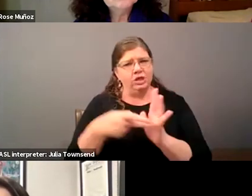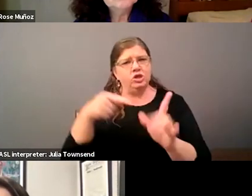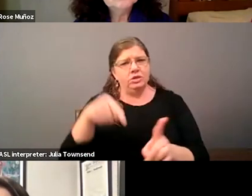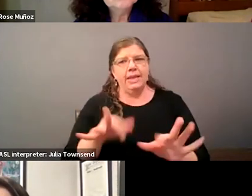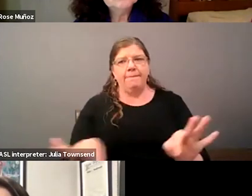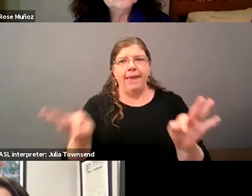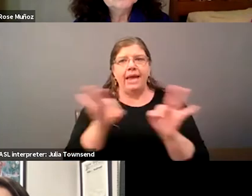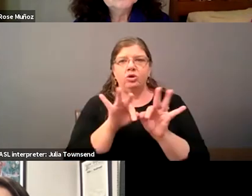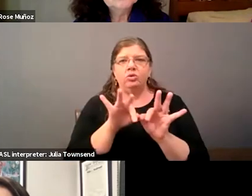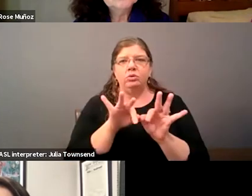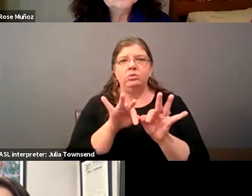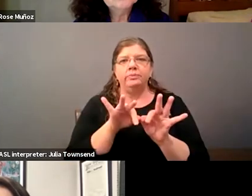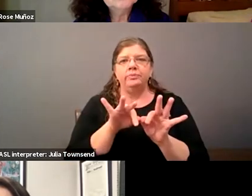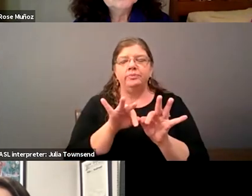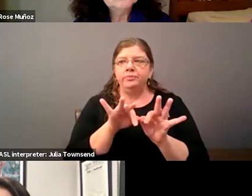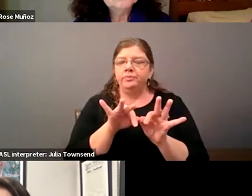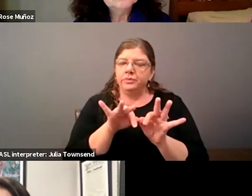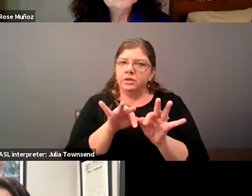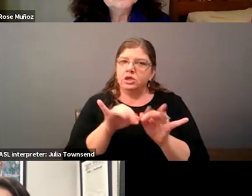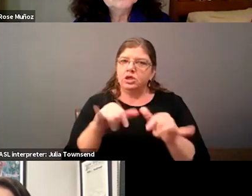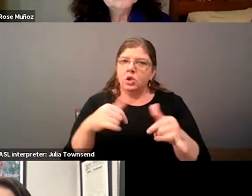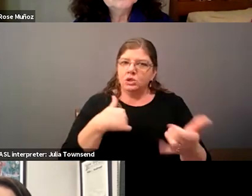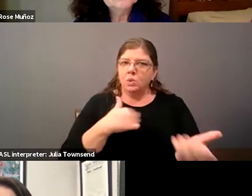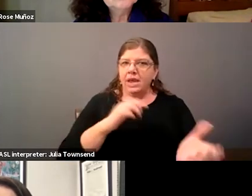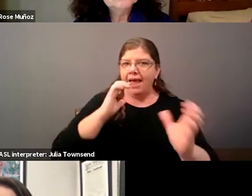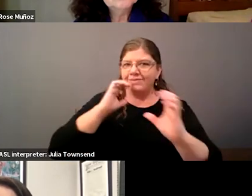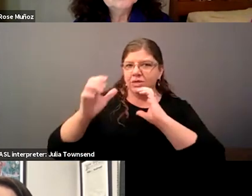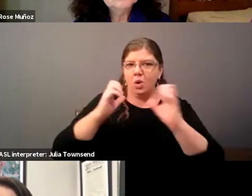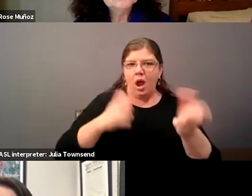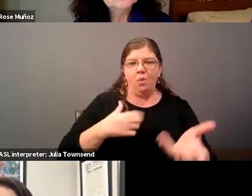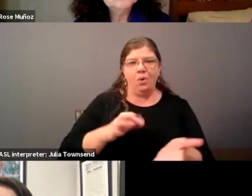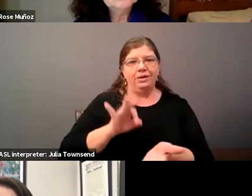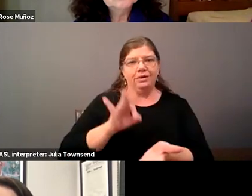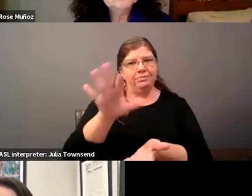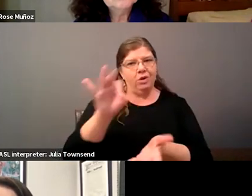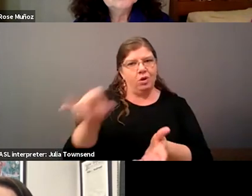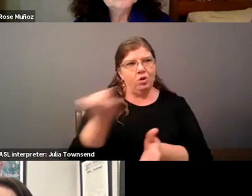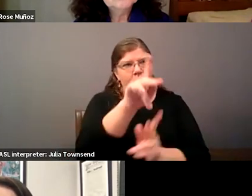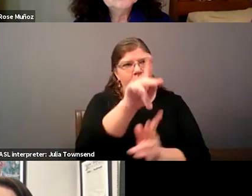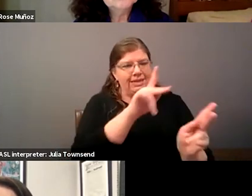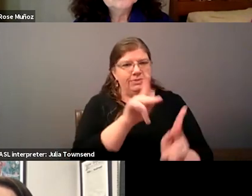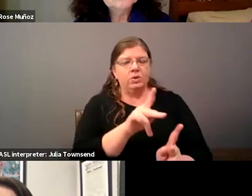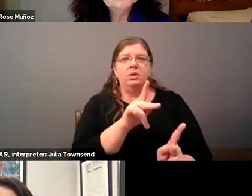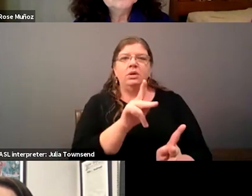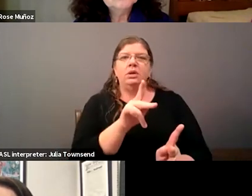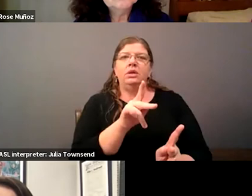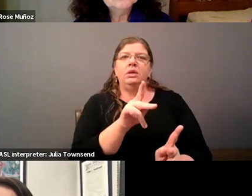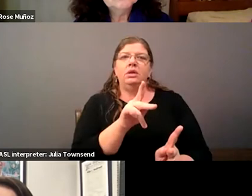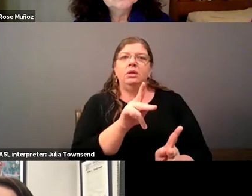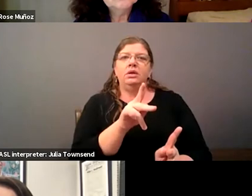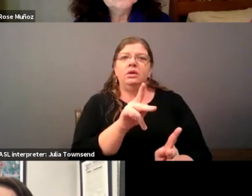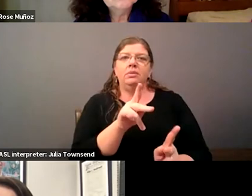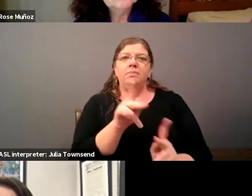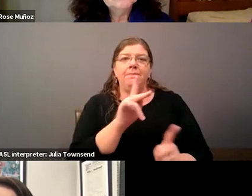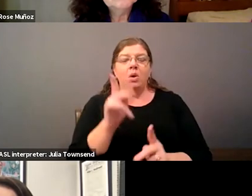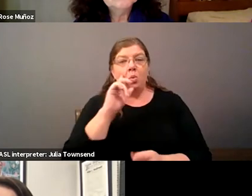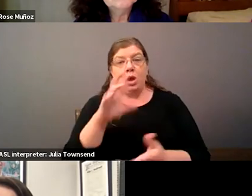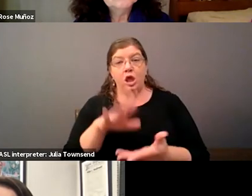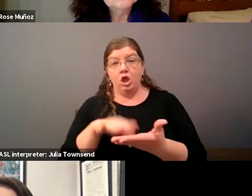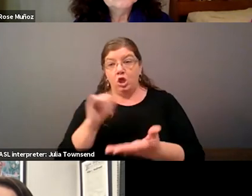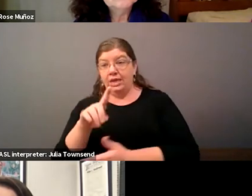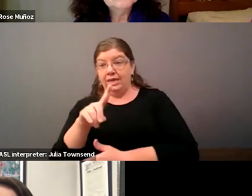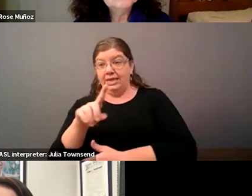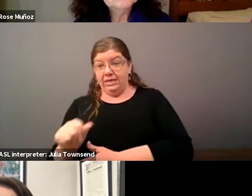so as as we have this conversation i want to name that people are naming people folks with learning disabilities